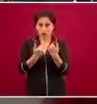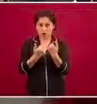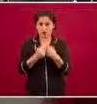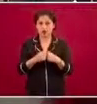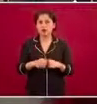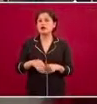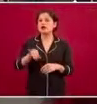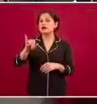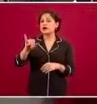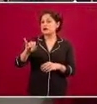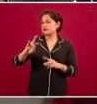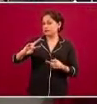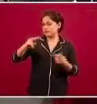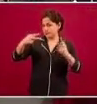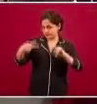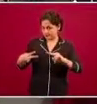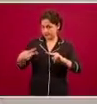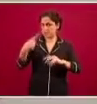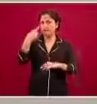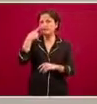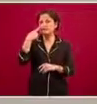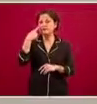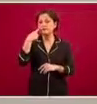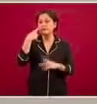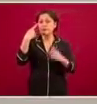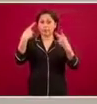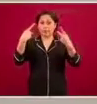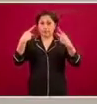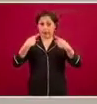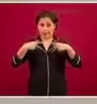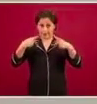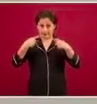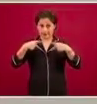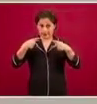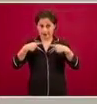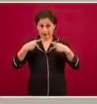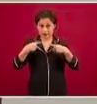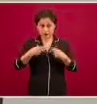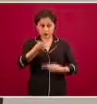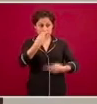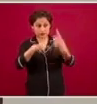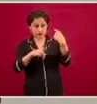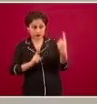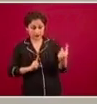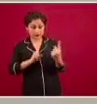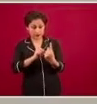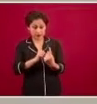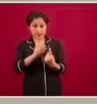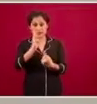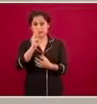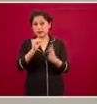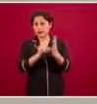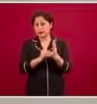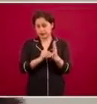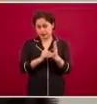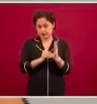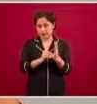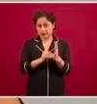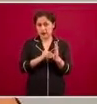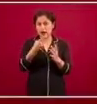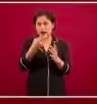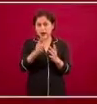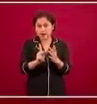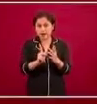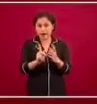26,000 is the final estimation, so no, I think you got it backwards. The people who can be directly observed are